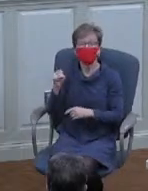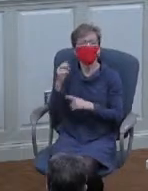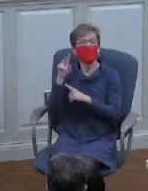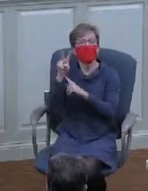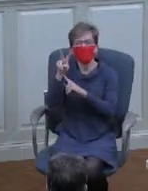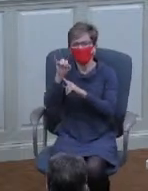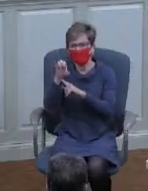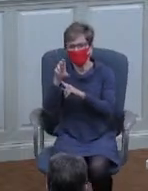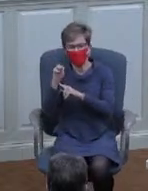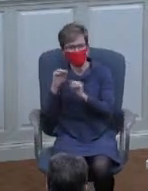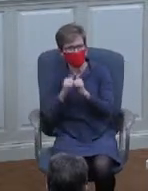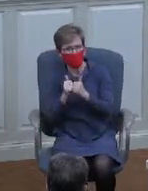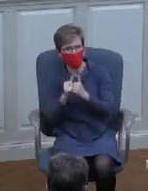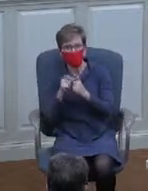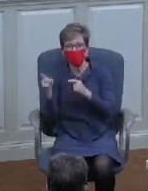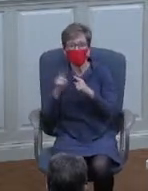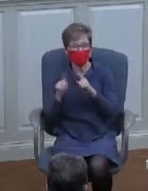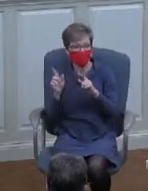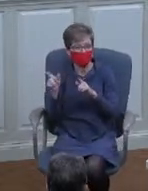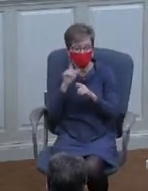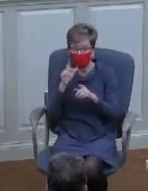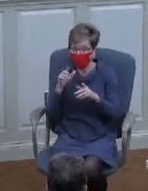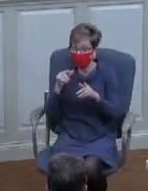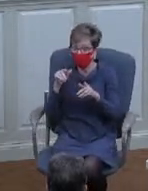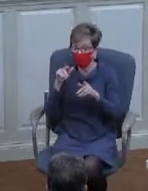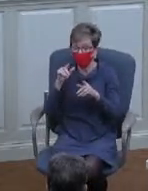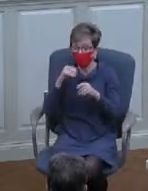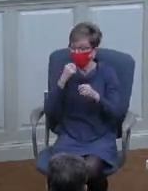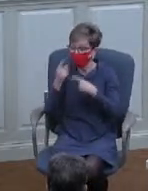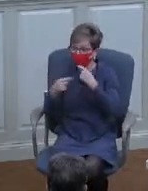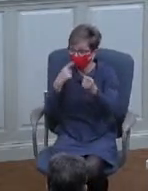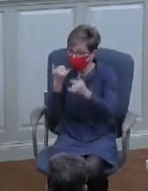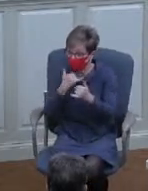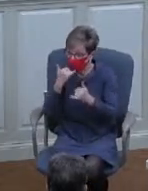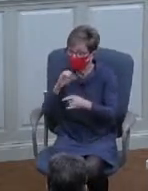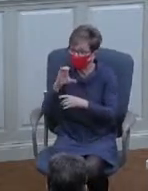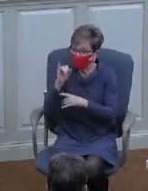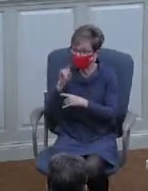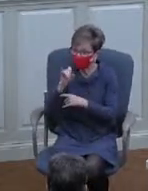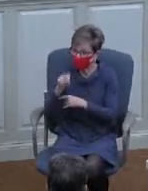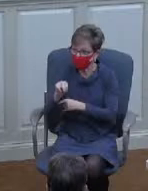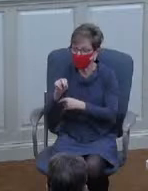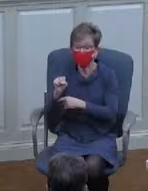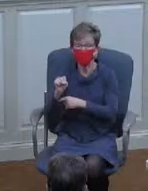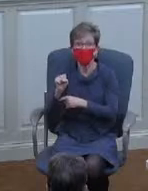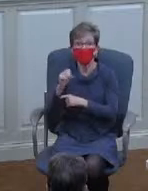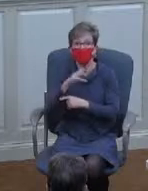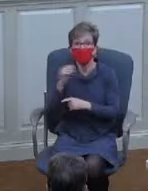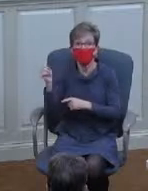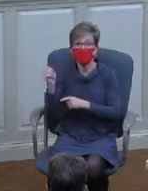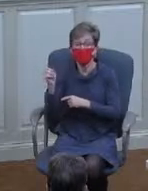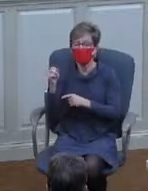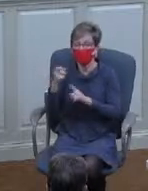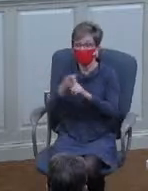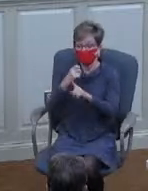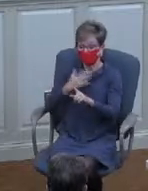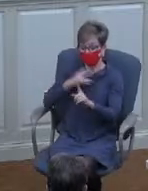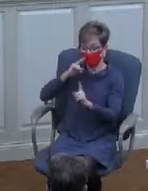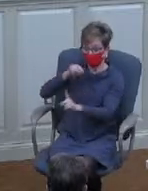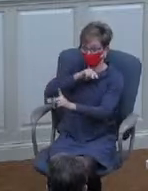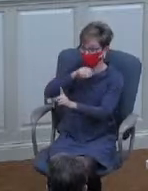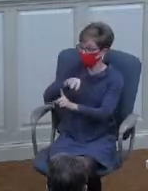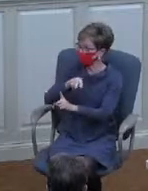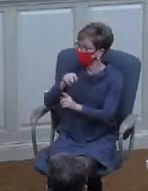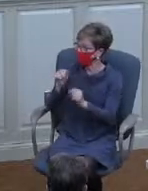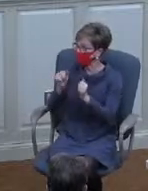about educating an informed citizenry, a sustaining element in any democracy.